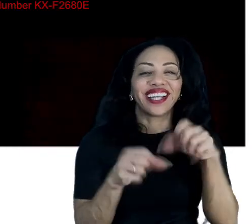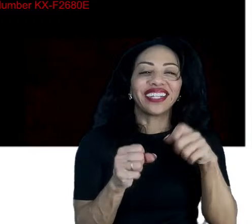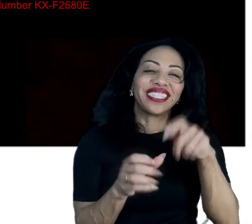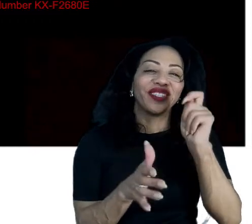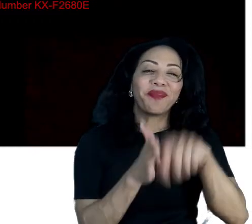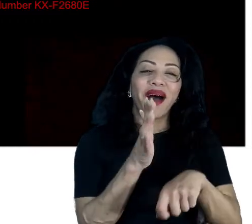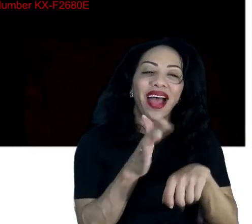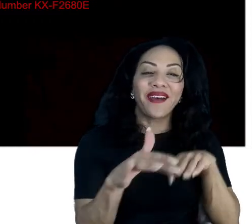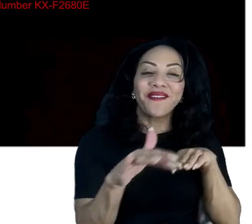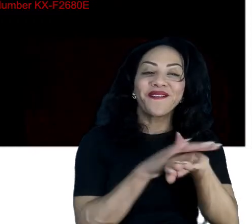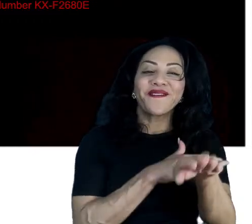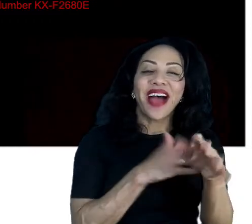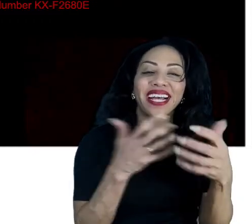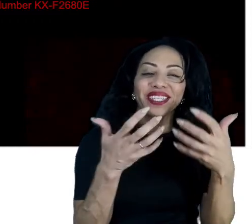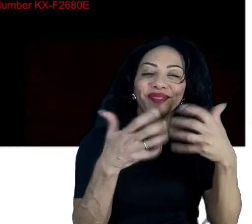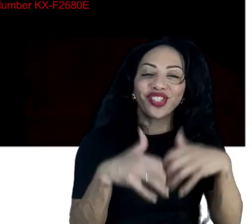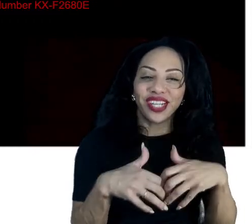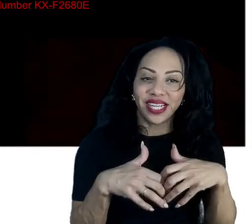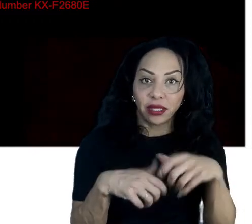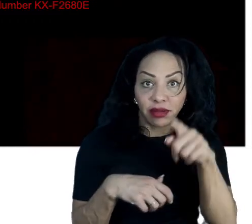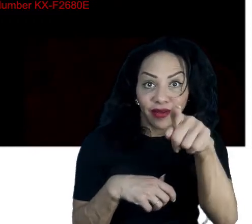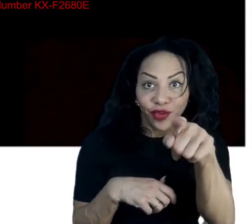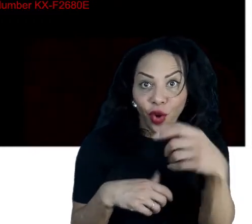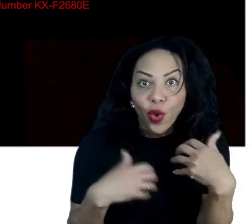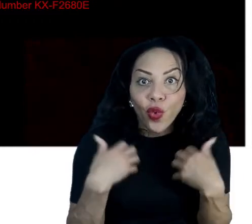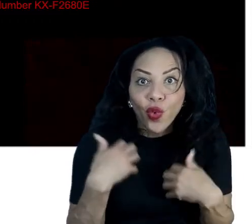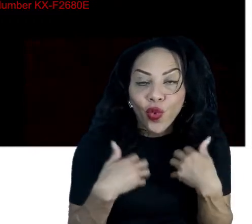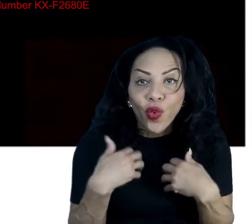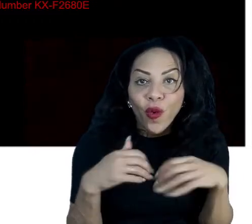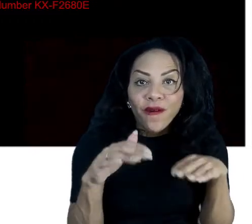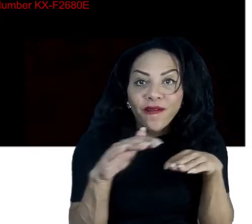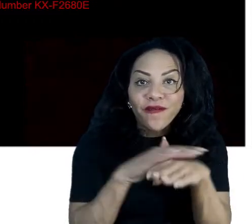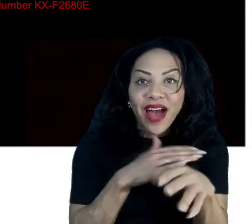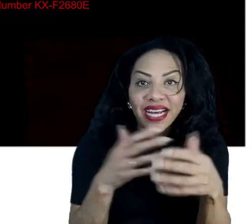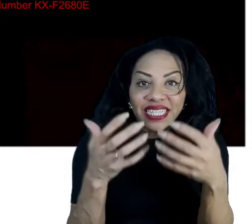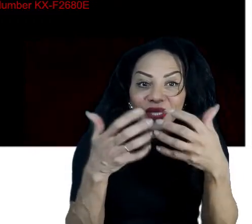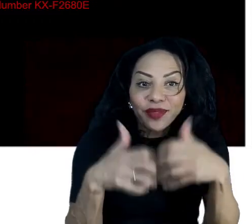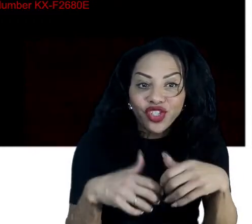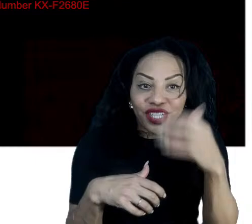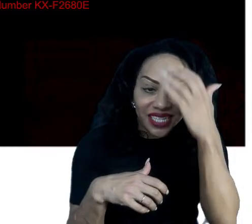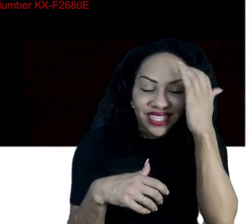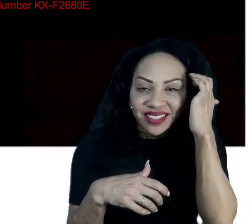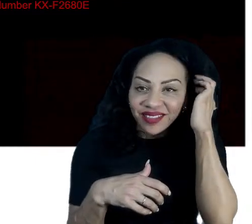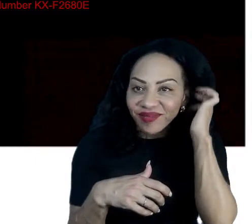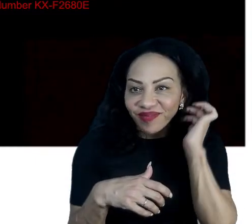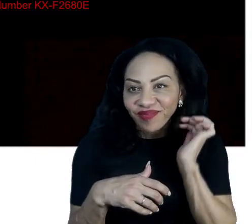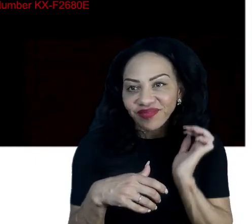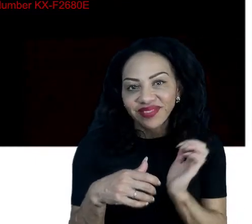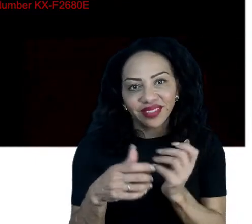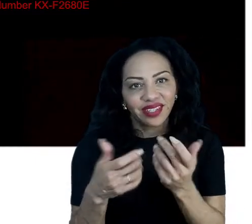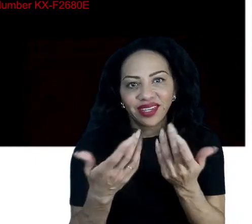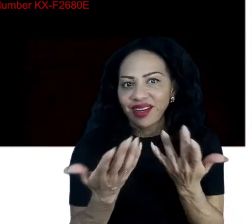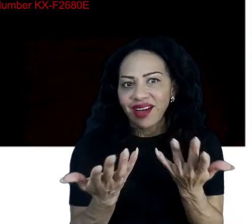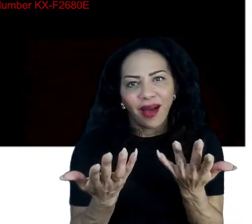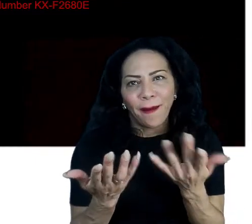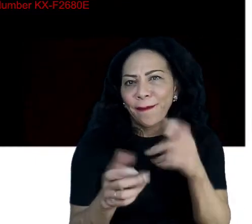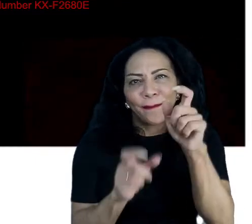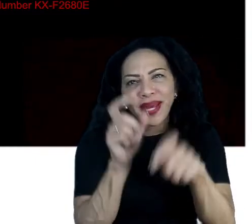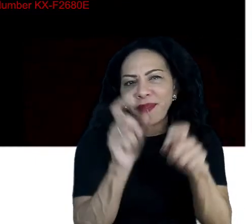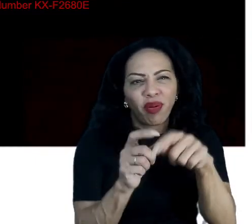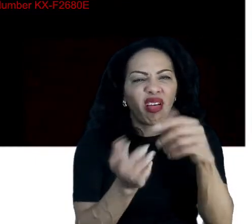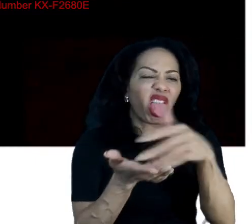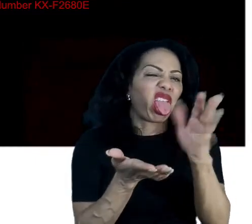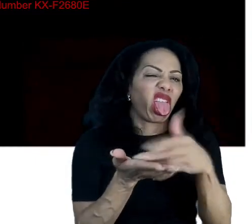And if you're interested in fax machines, you can they're just so many people are getting rid of them at the